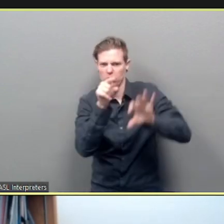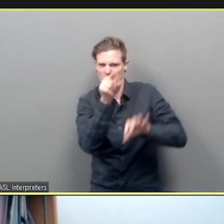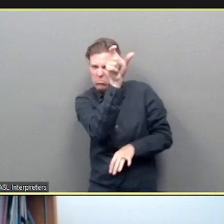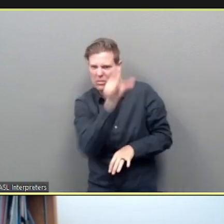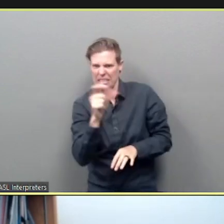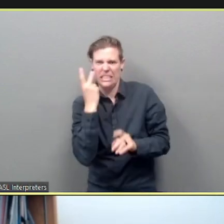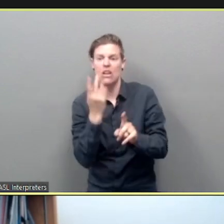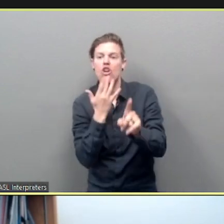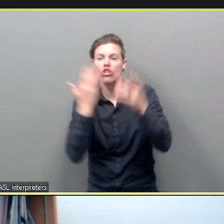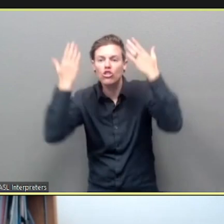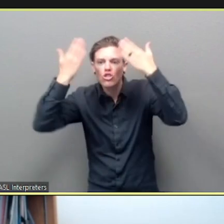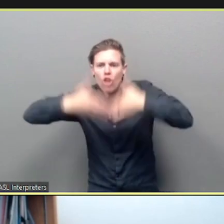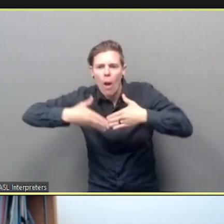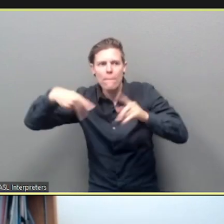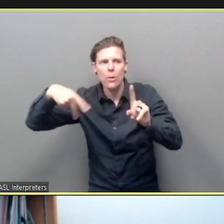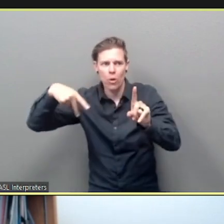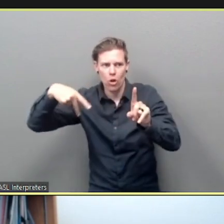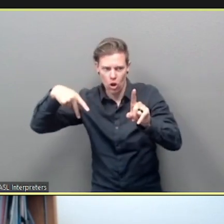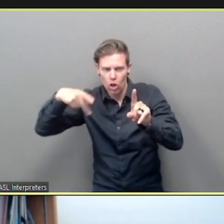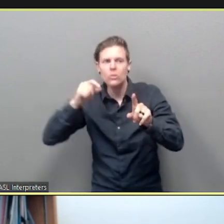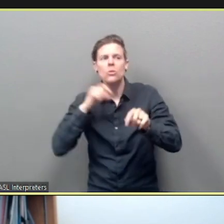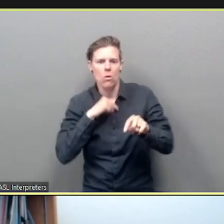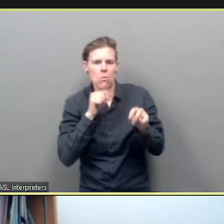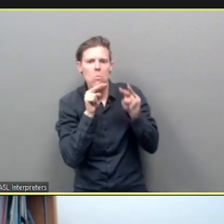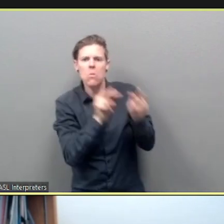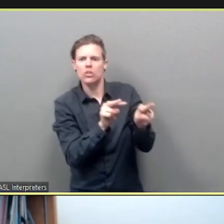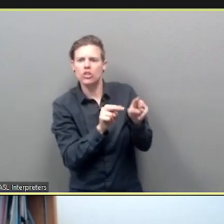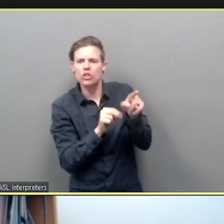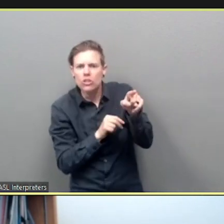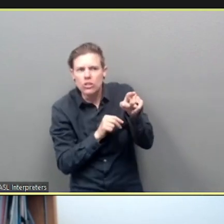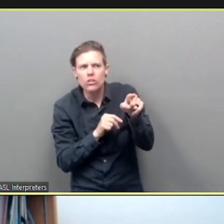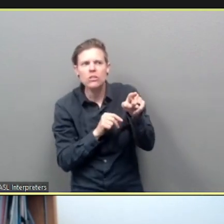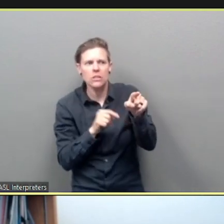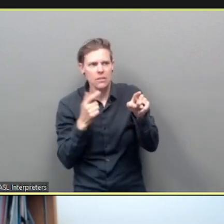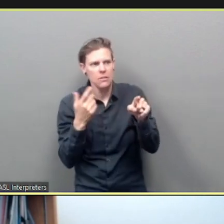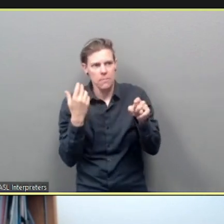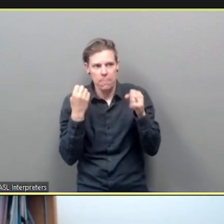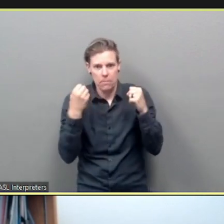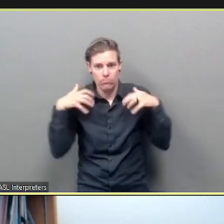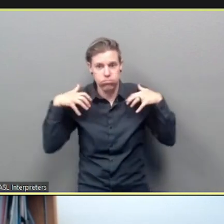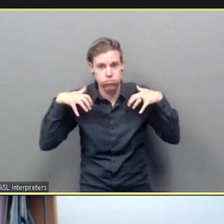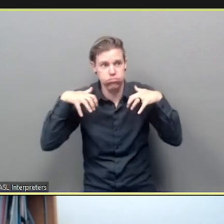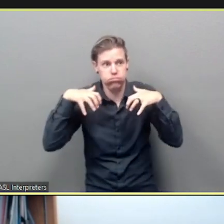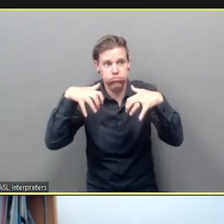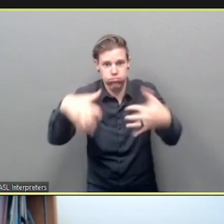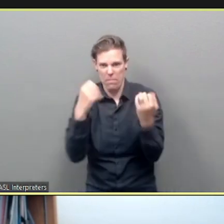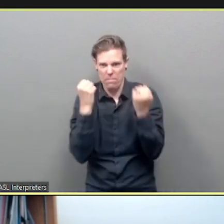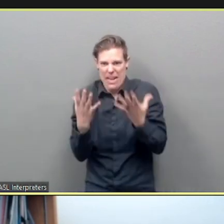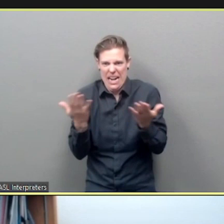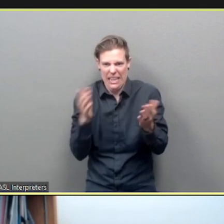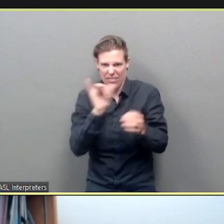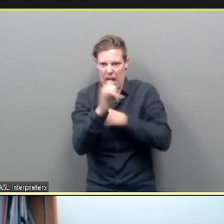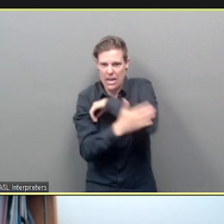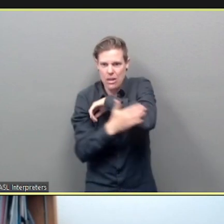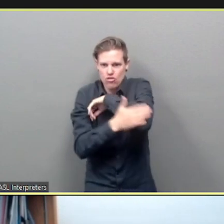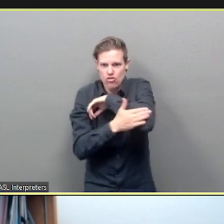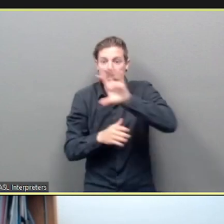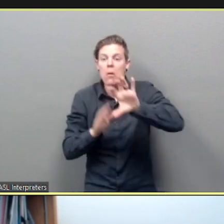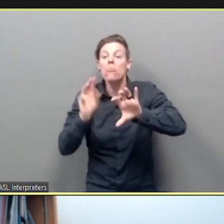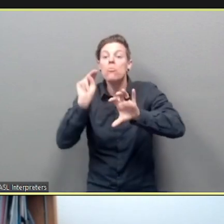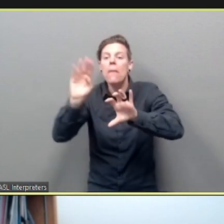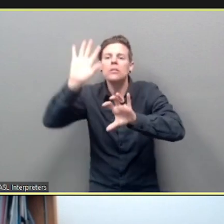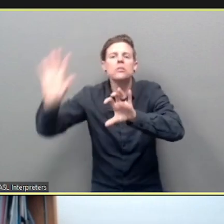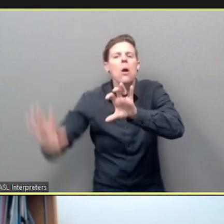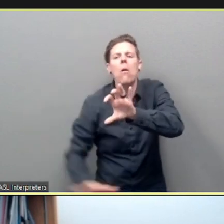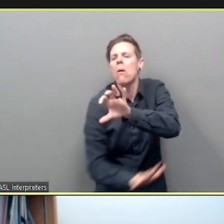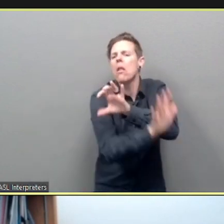one that we watch closely since it's heavily populated. And you can see that the metro region, you follow the black dotted line, the 7-day